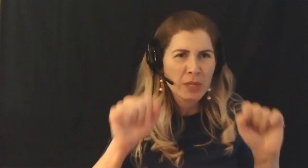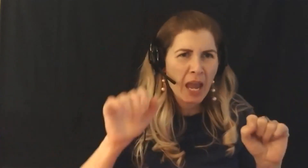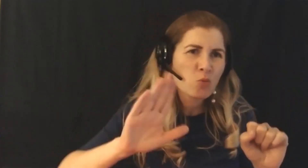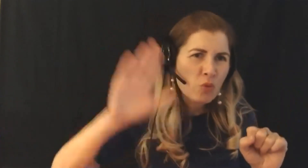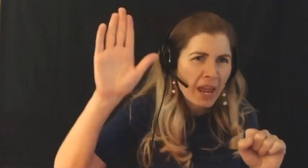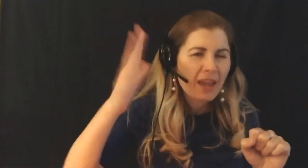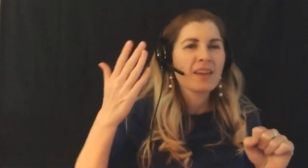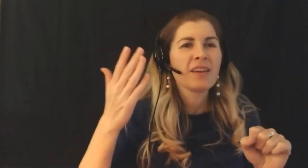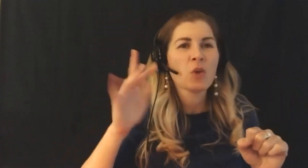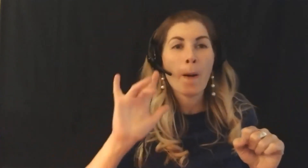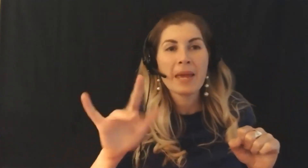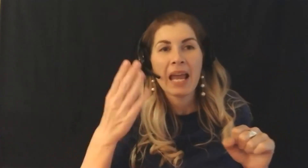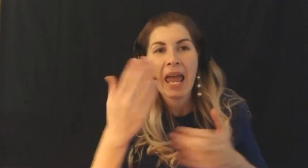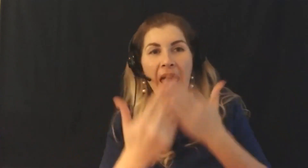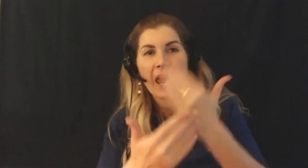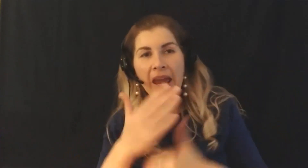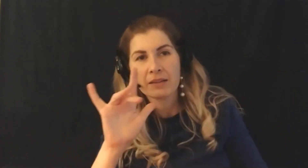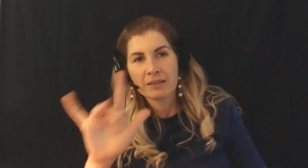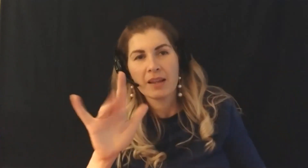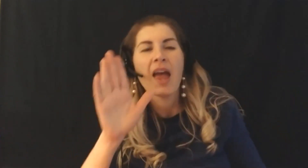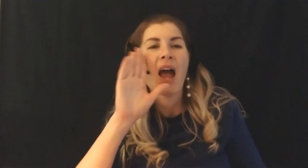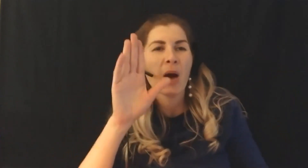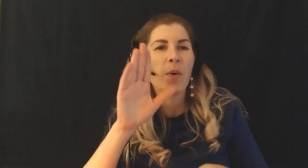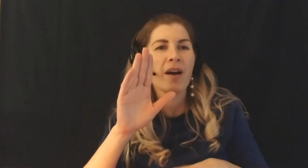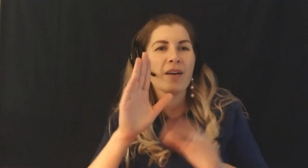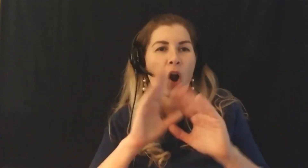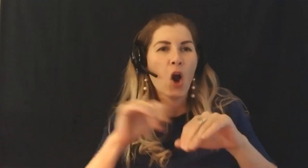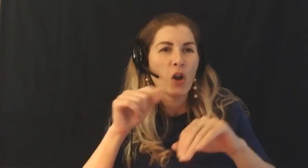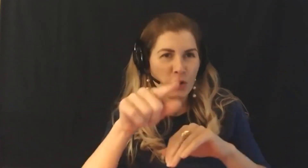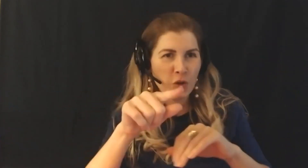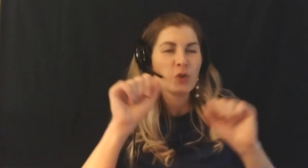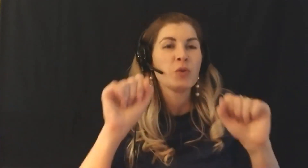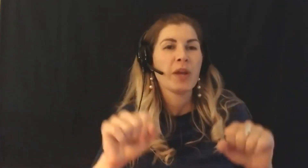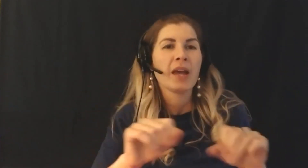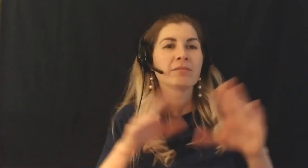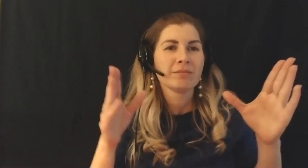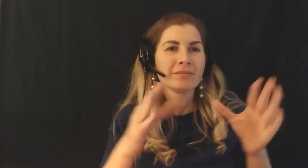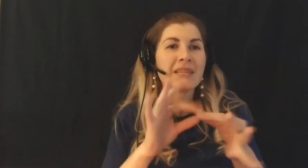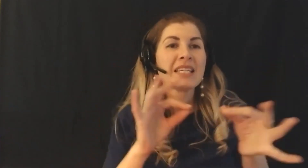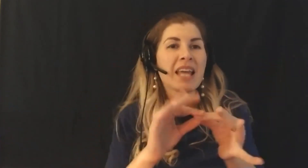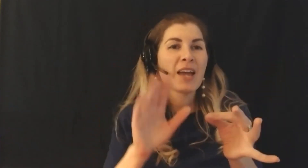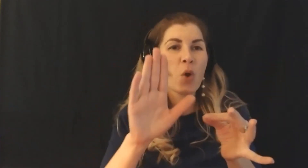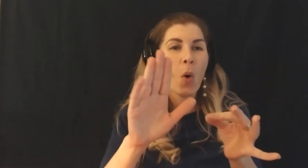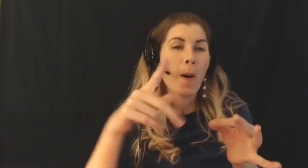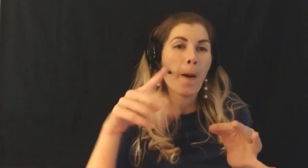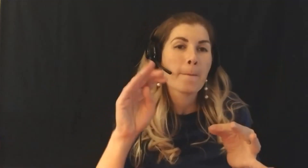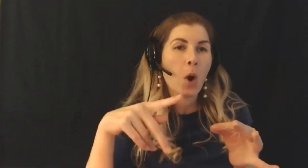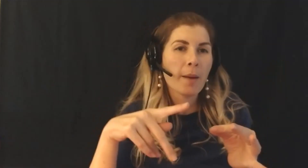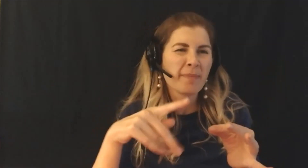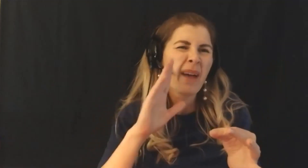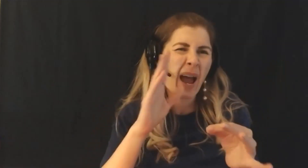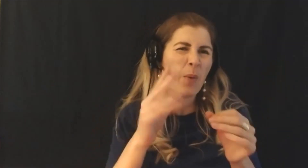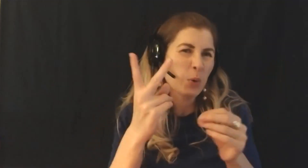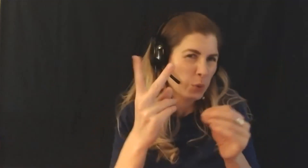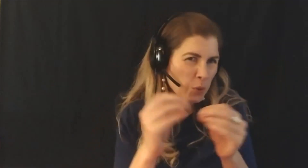that little hand on the participant screen, and I will call on you and you can unmute and say your prompt. But I'll keep going with two